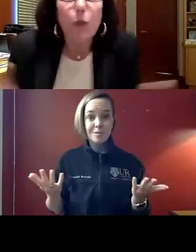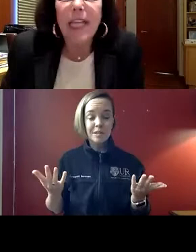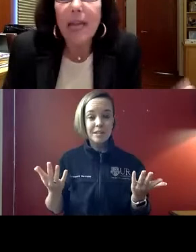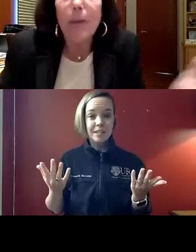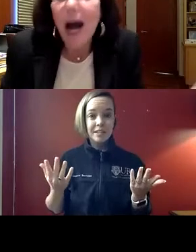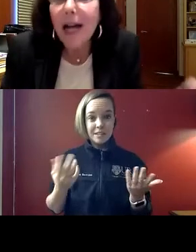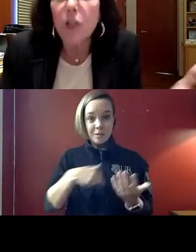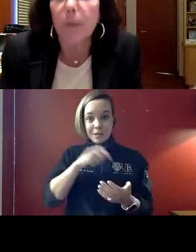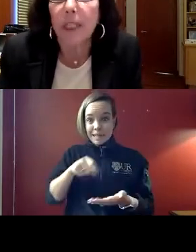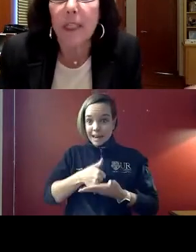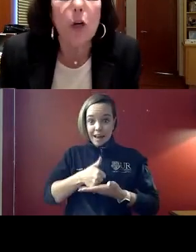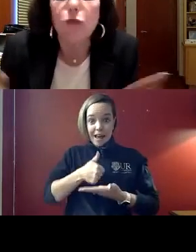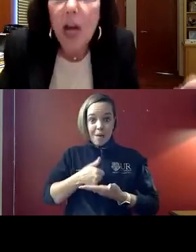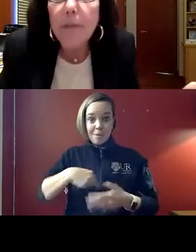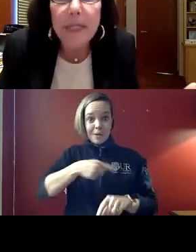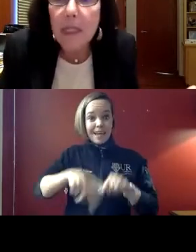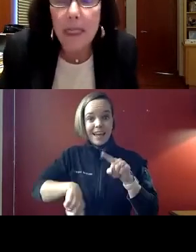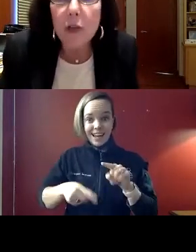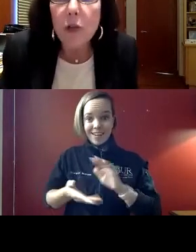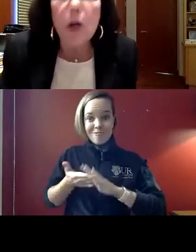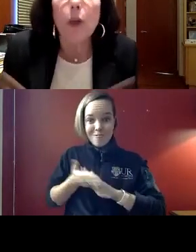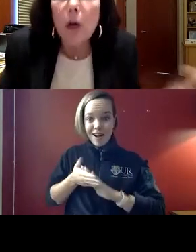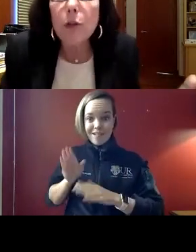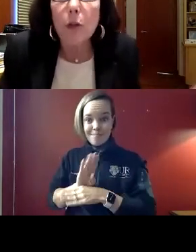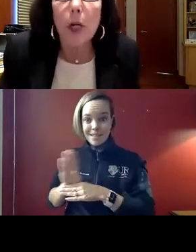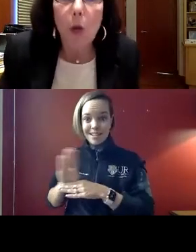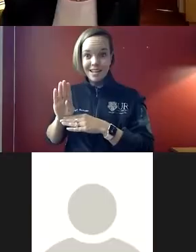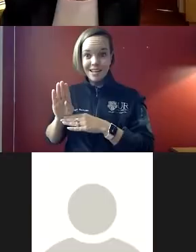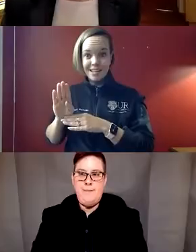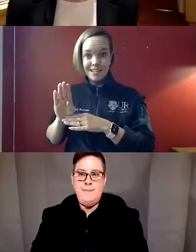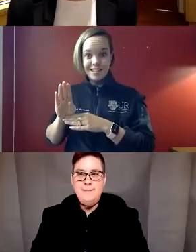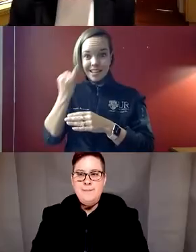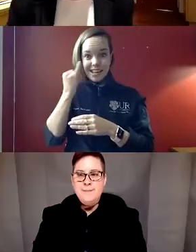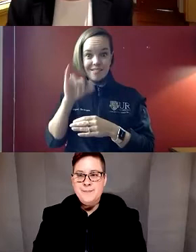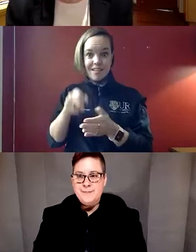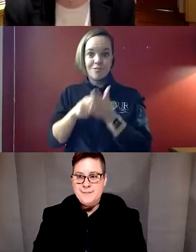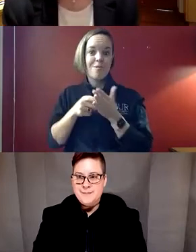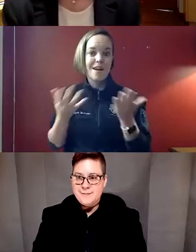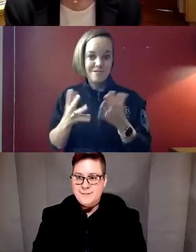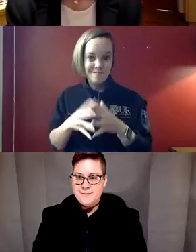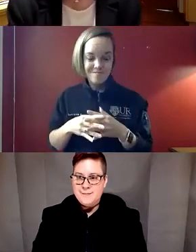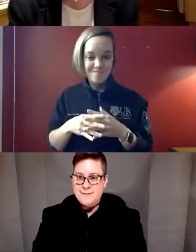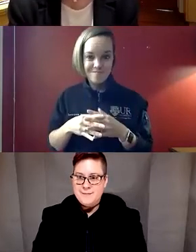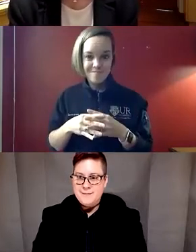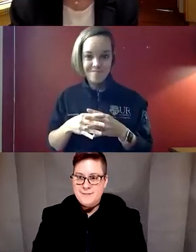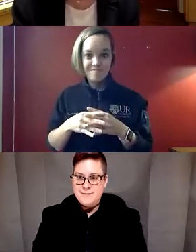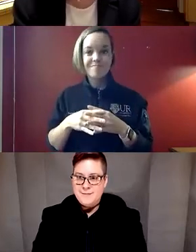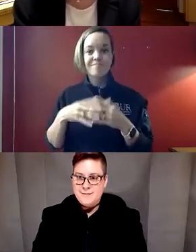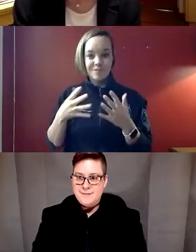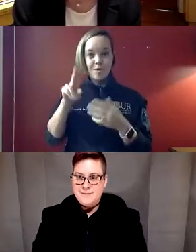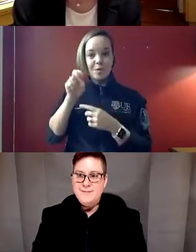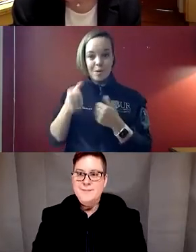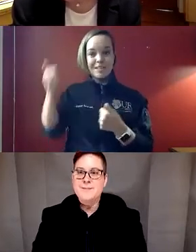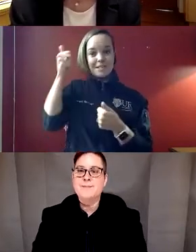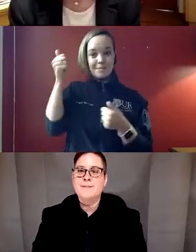we can't possibly run a business when those are the requirements. And so the US